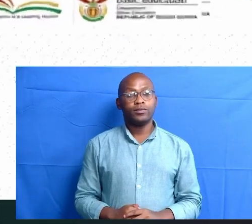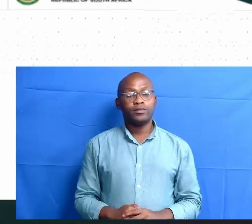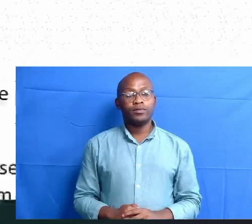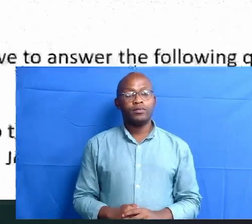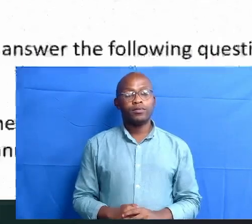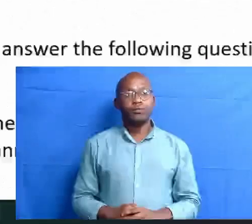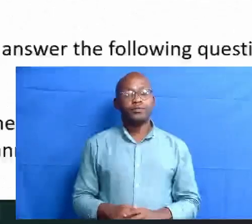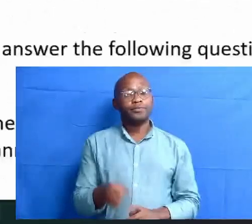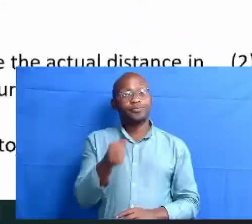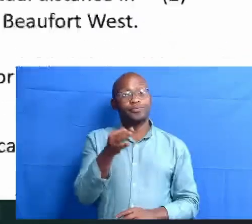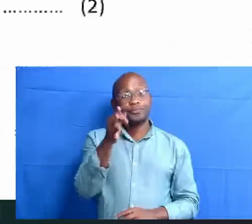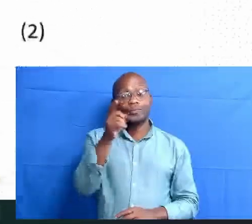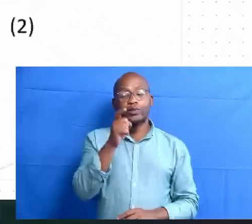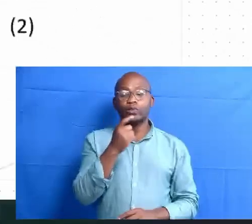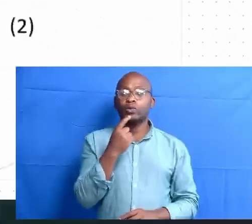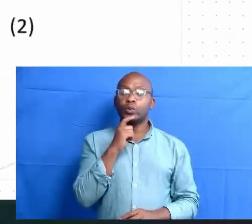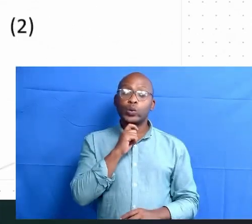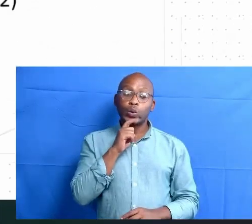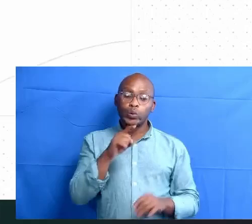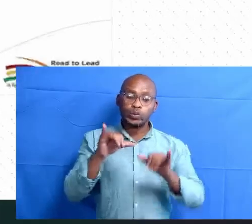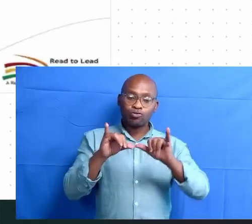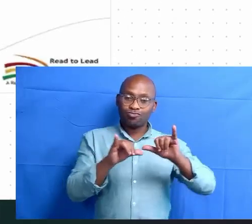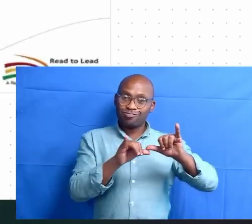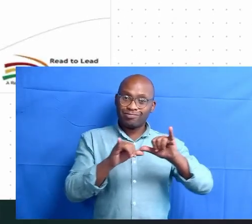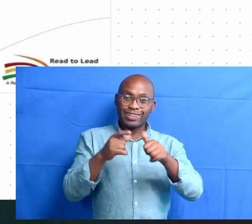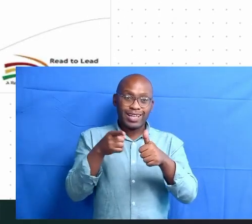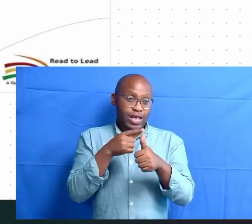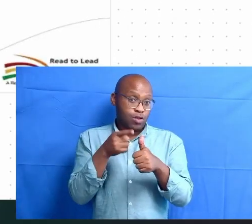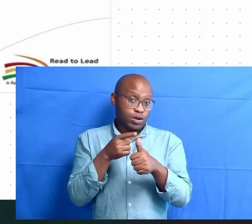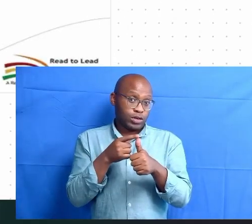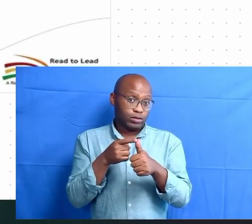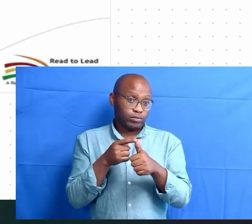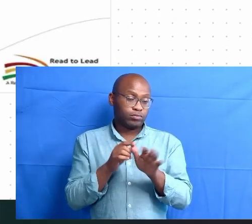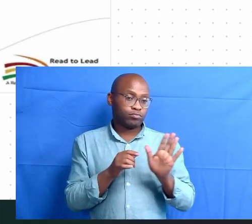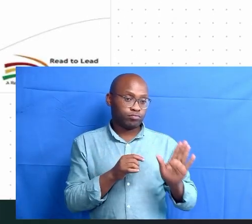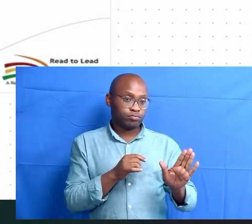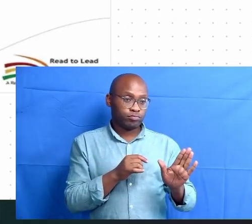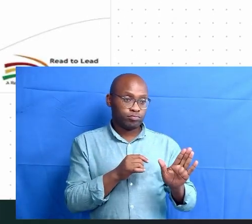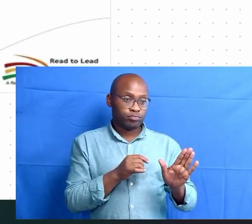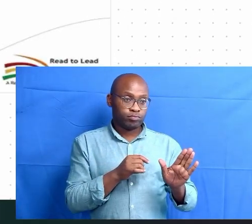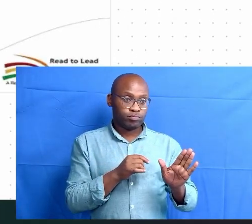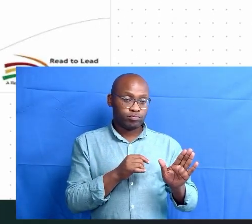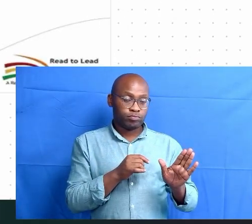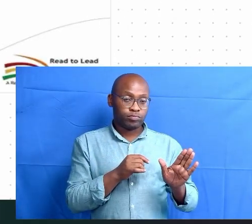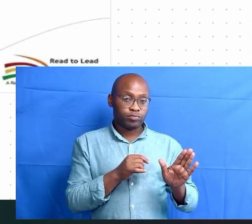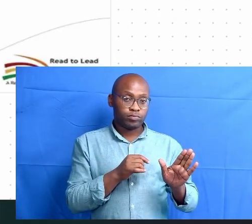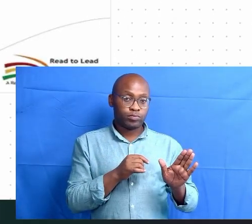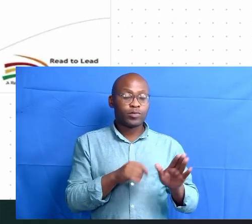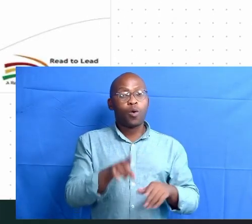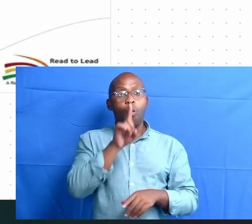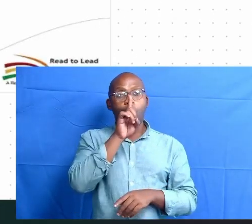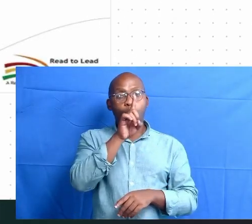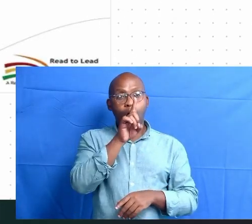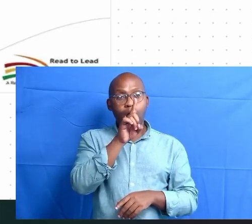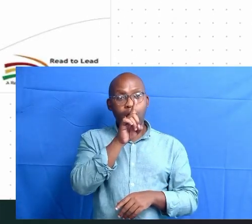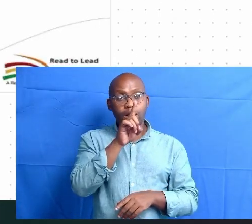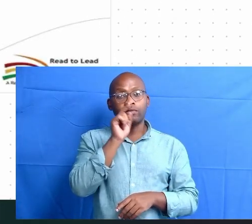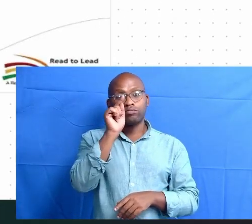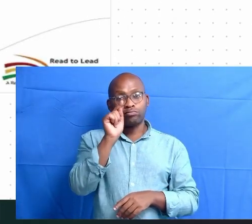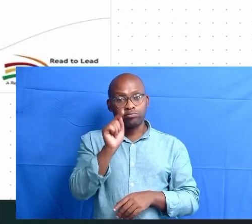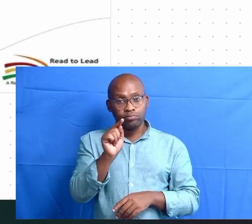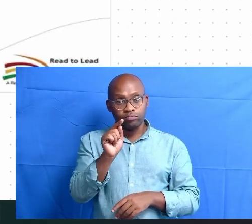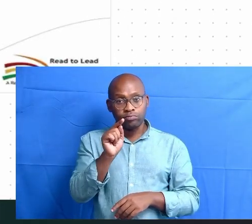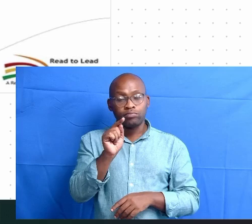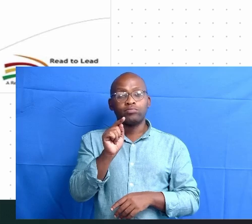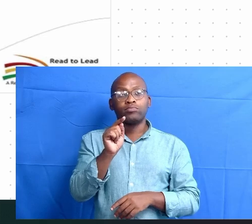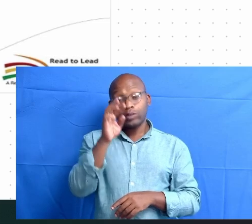doing this scale calculation using that one, let's convert that one. Now, let's convert the scale given to the form of 1 as